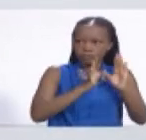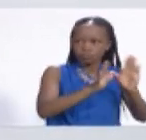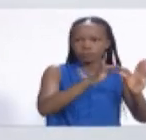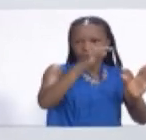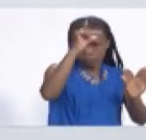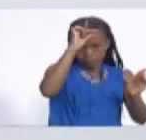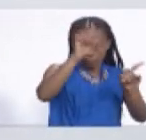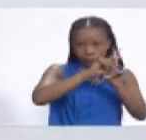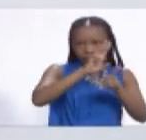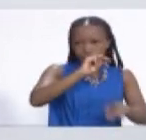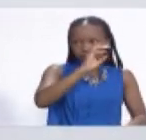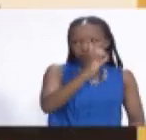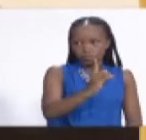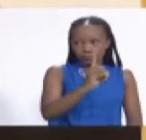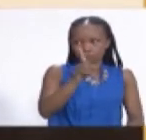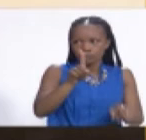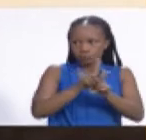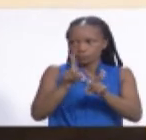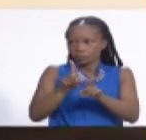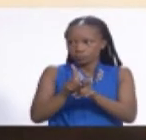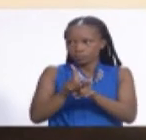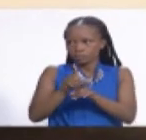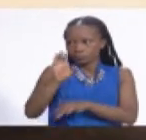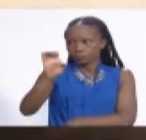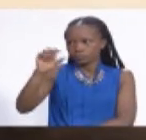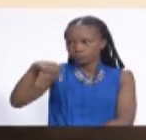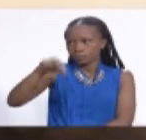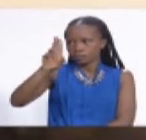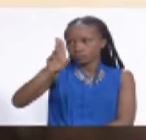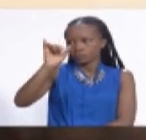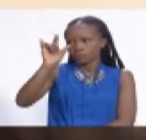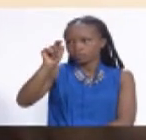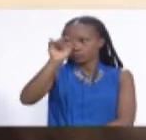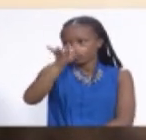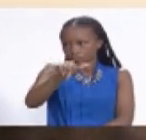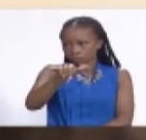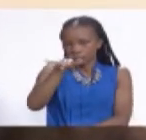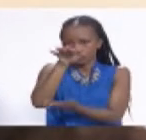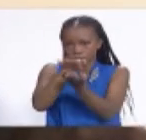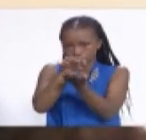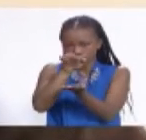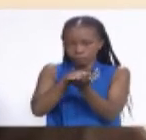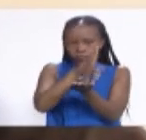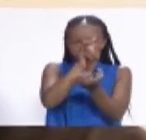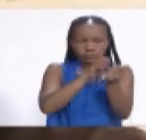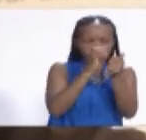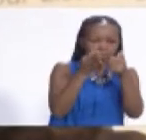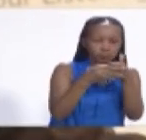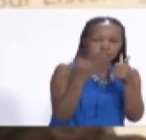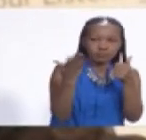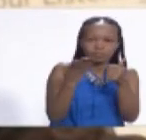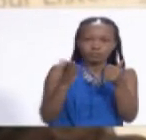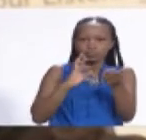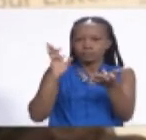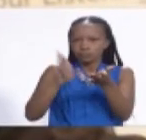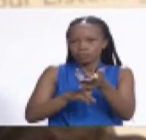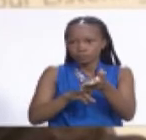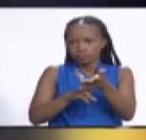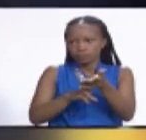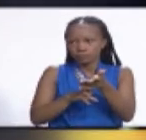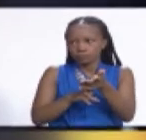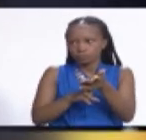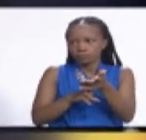Managing Director at Equity Bank less than a year after appointment in 2018, where he was reporting to the group's chief